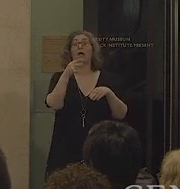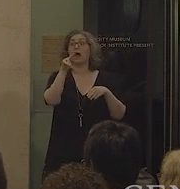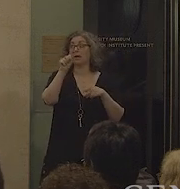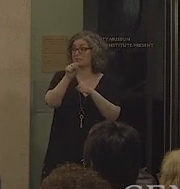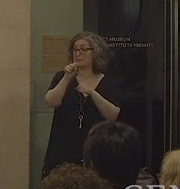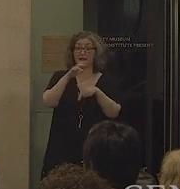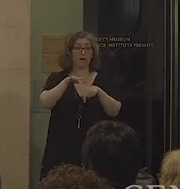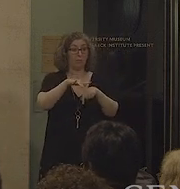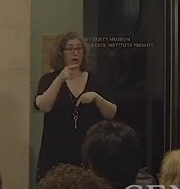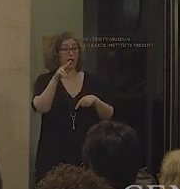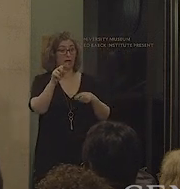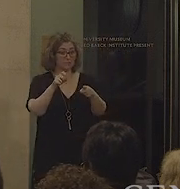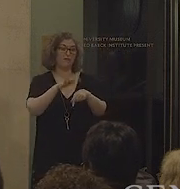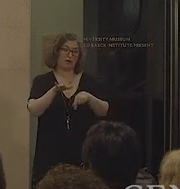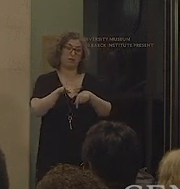Guns.